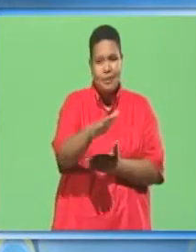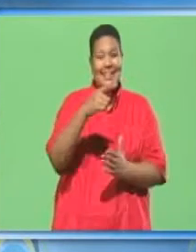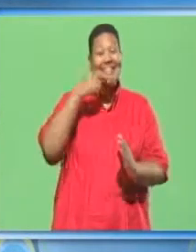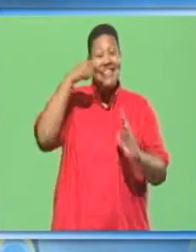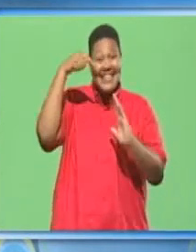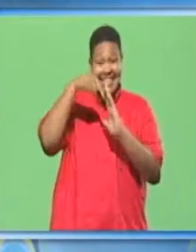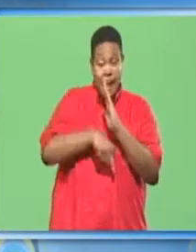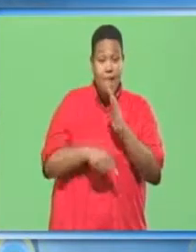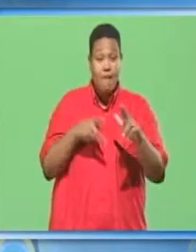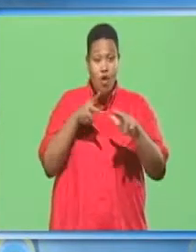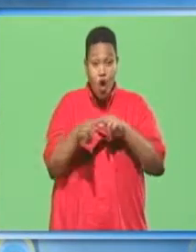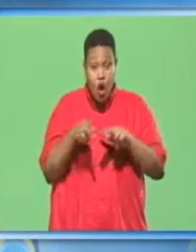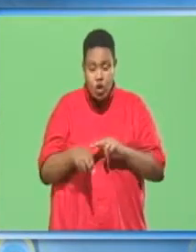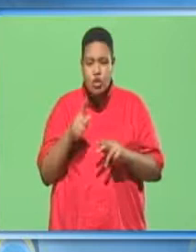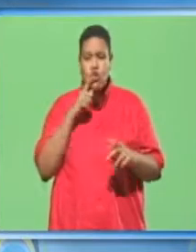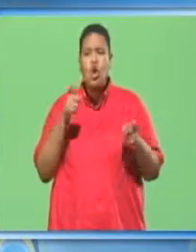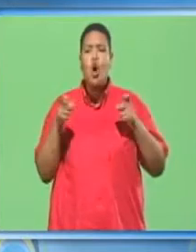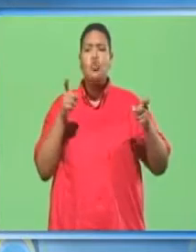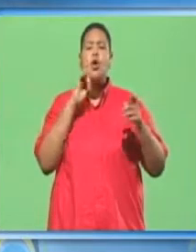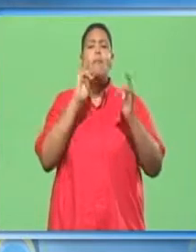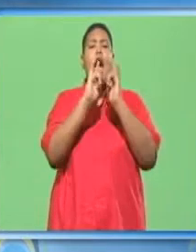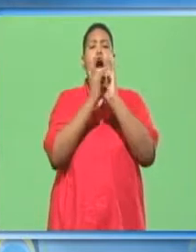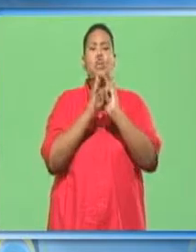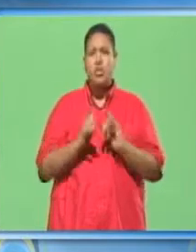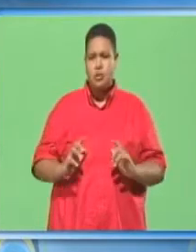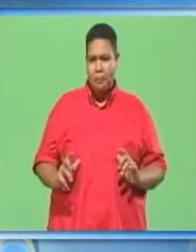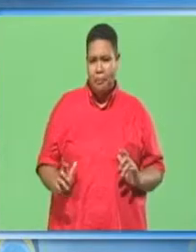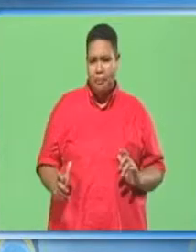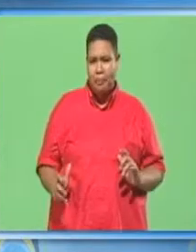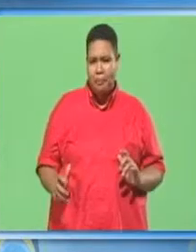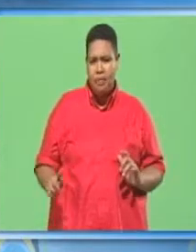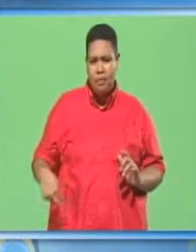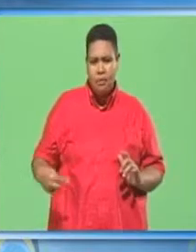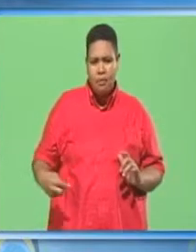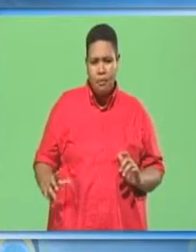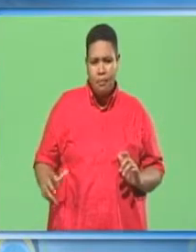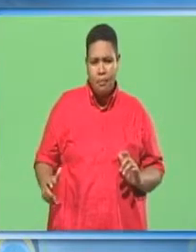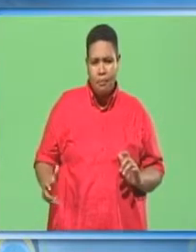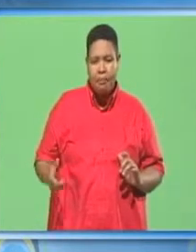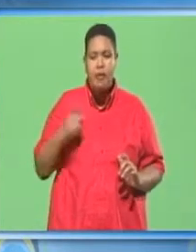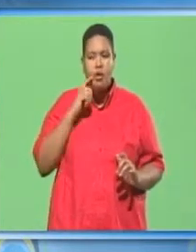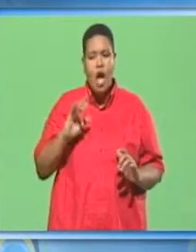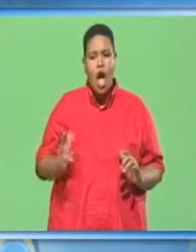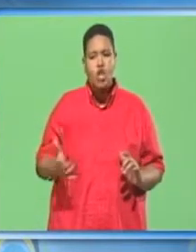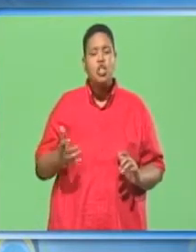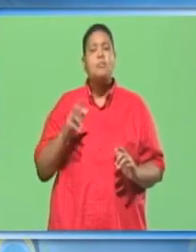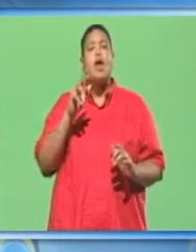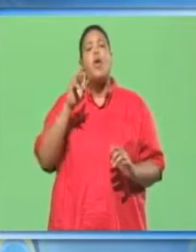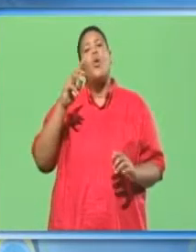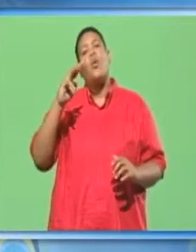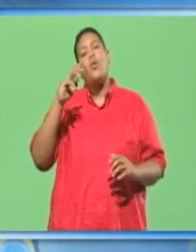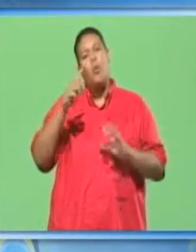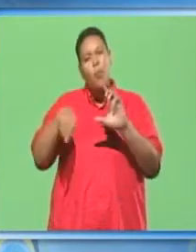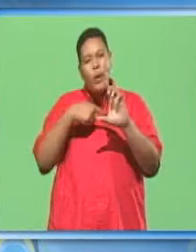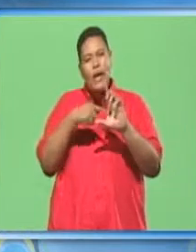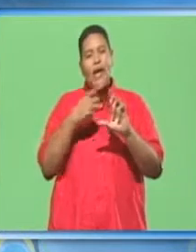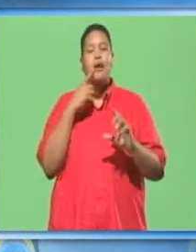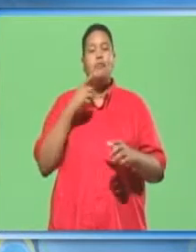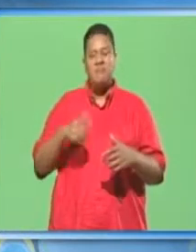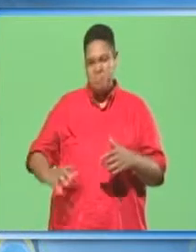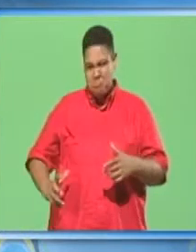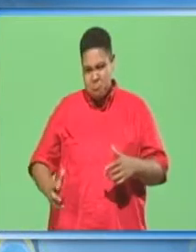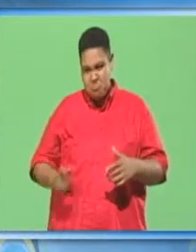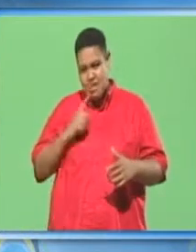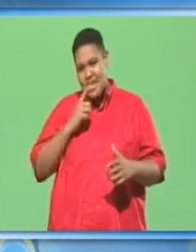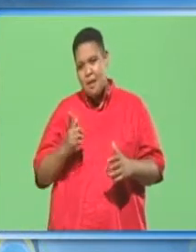to be made is controlled by adjusting the height of the infeed table using the adjustment knob or handle located just